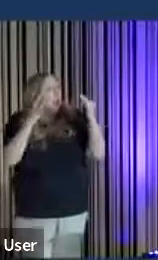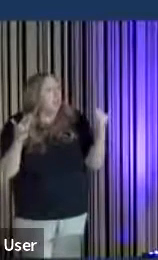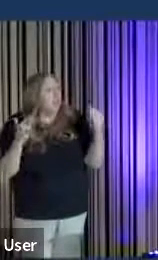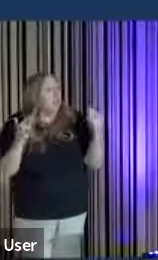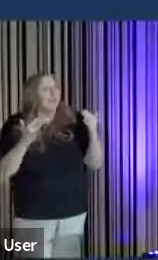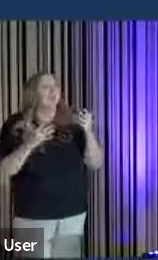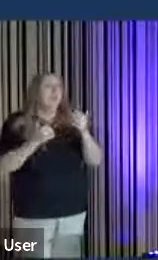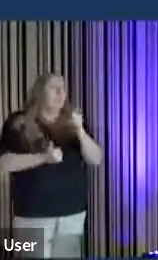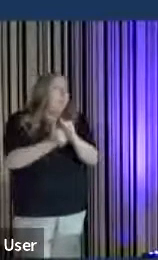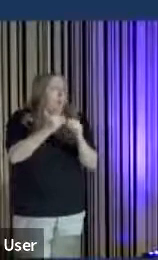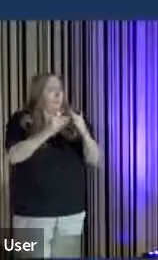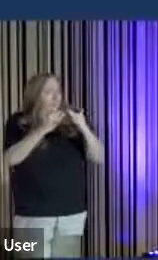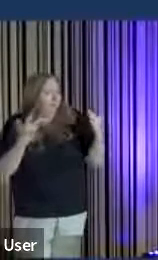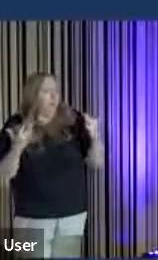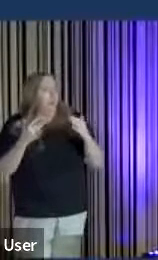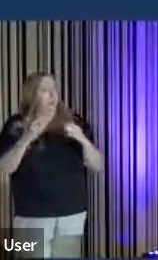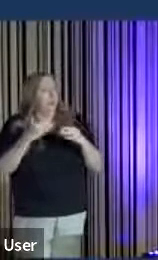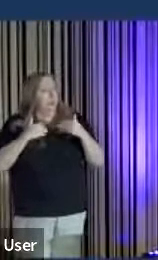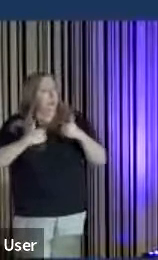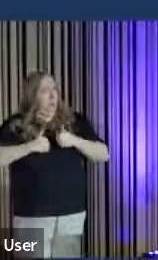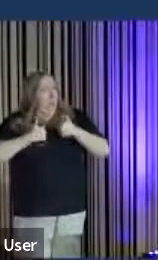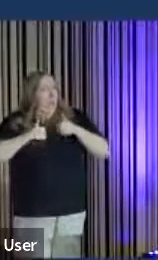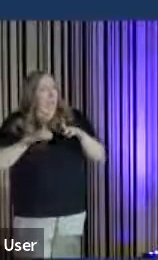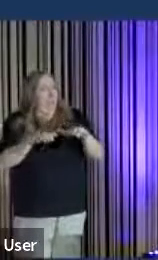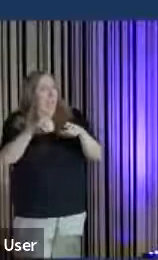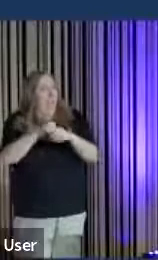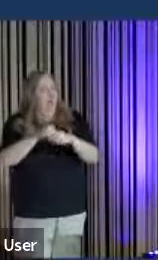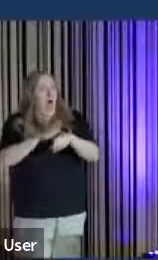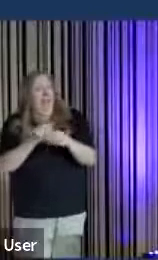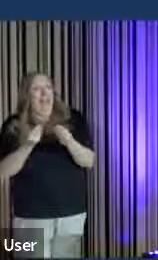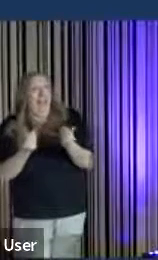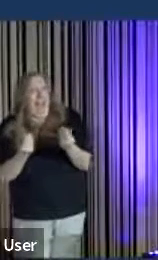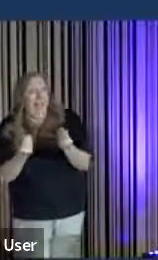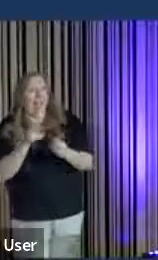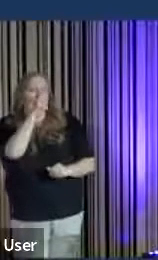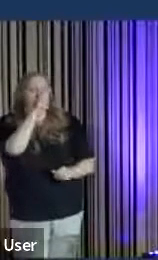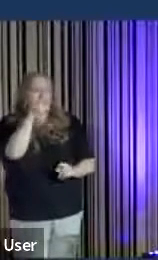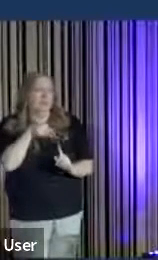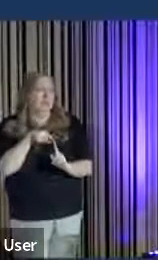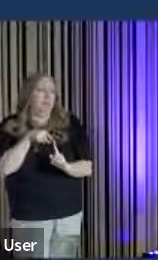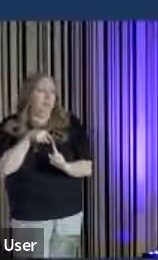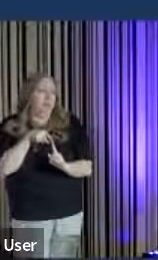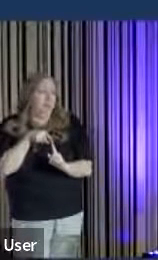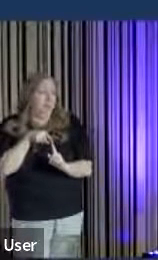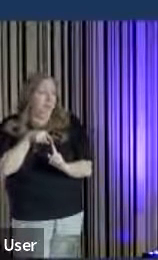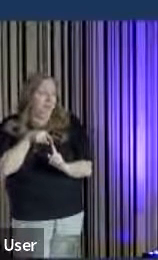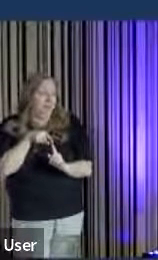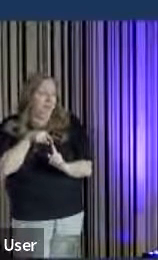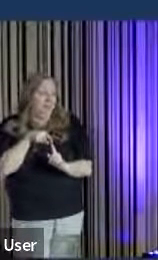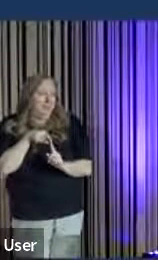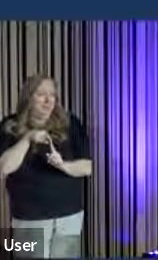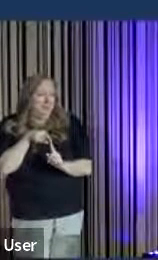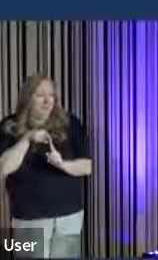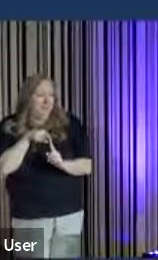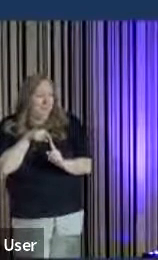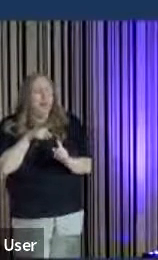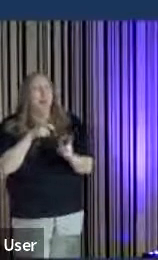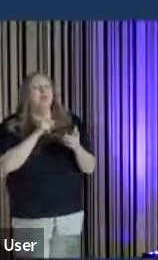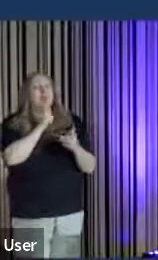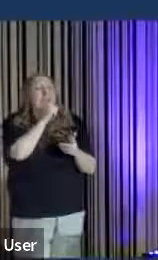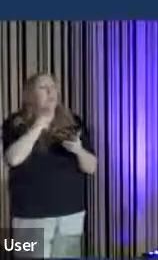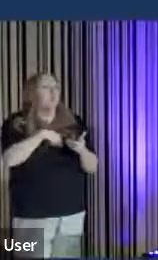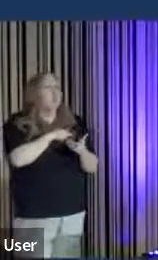most diverse organisms in our terrestrial systems. So the question I'm asking really is, who are the plants and who are